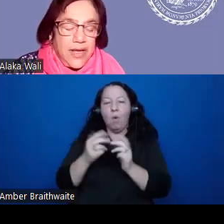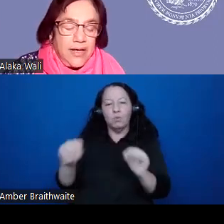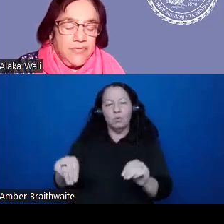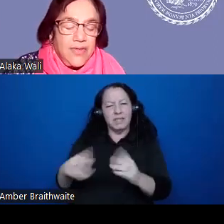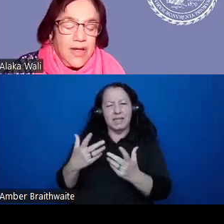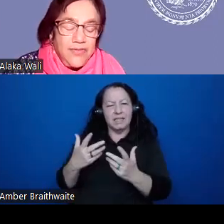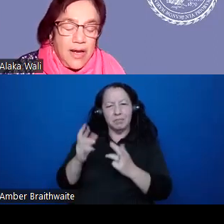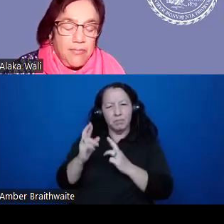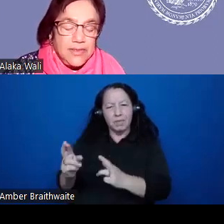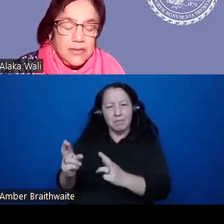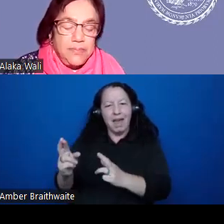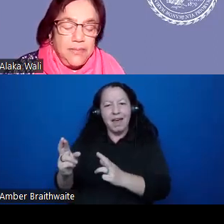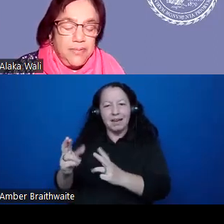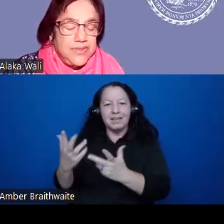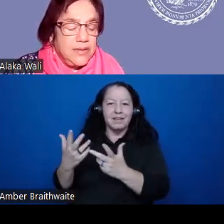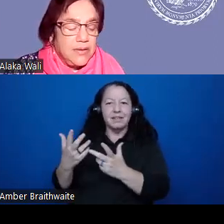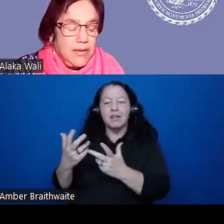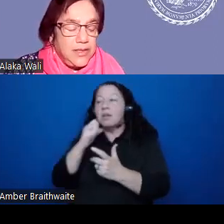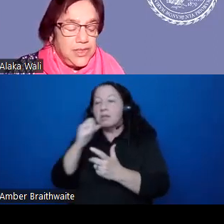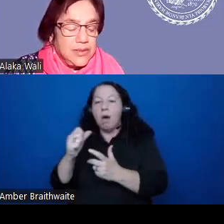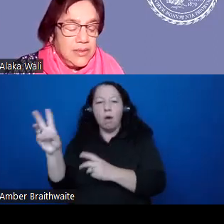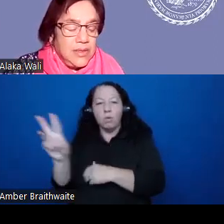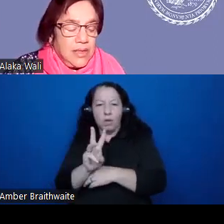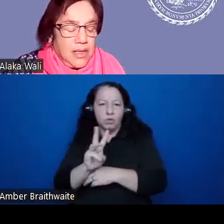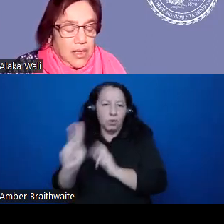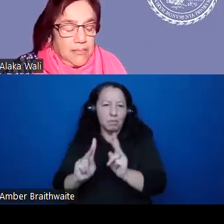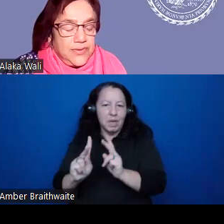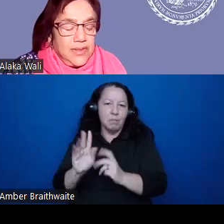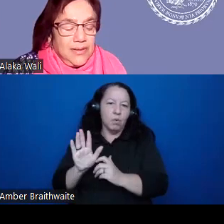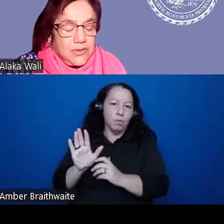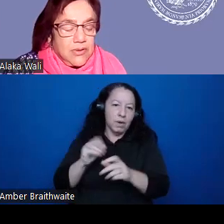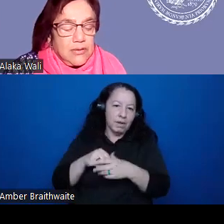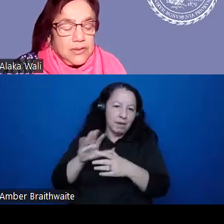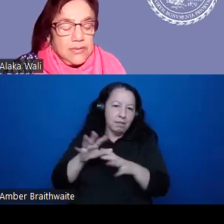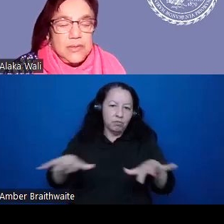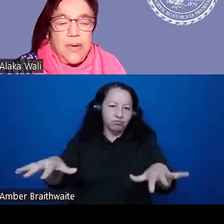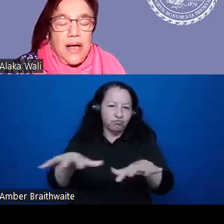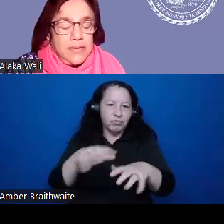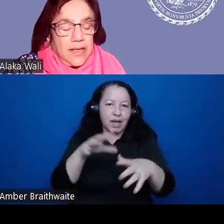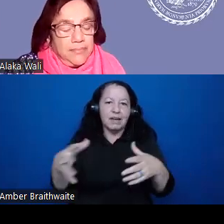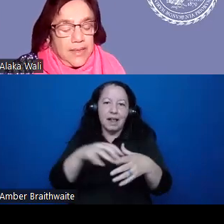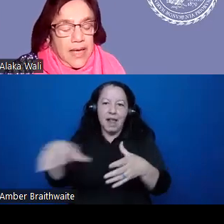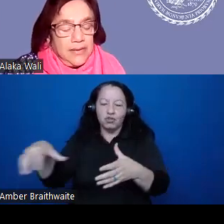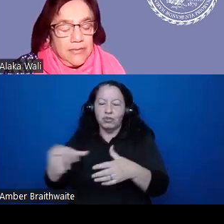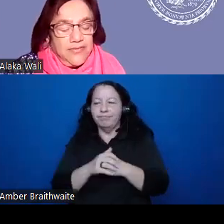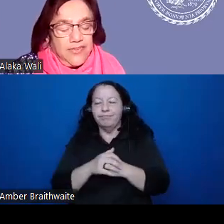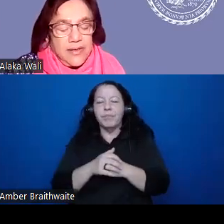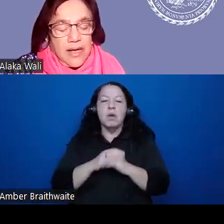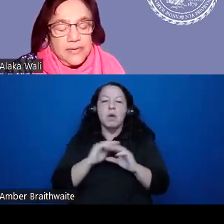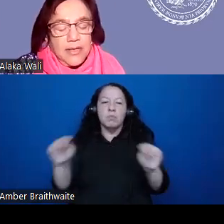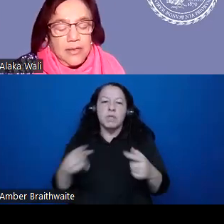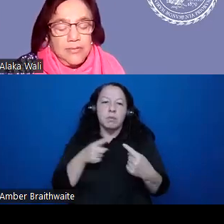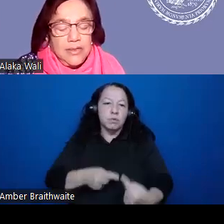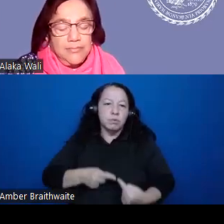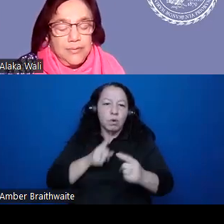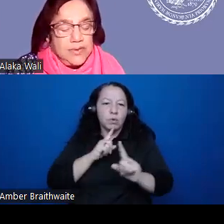of non-Western peoples in their collection. Museums struggled to respond and began to reflect on